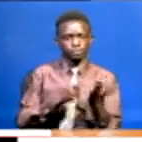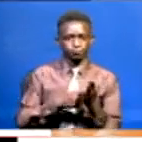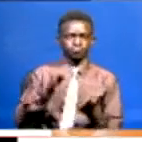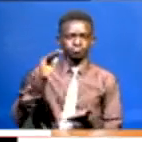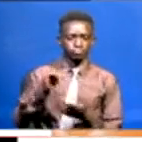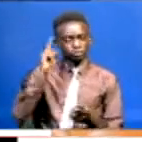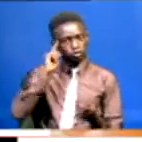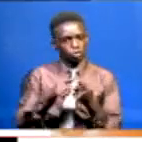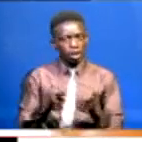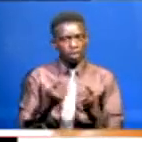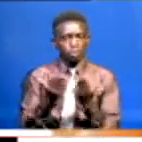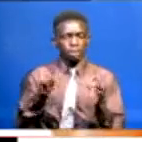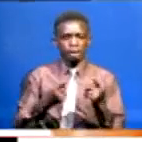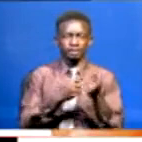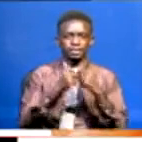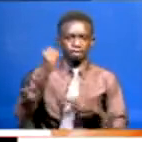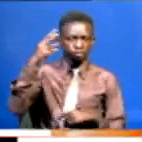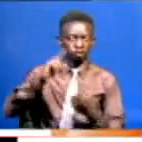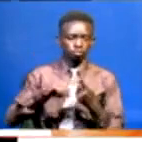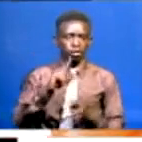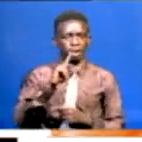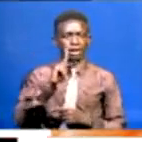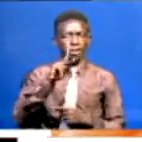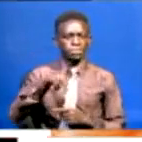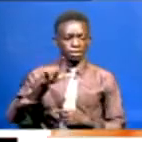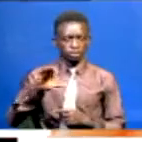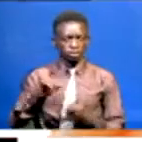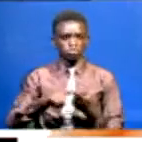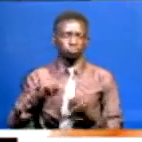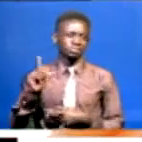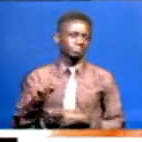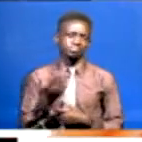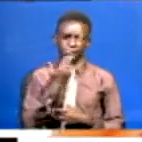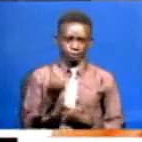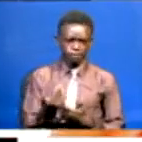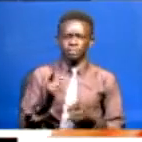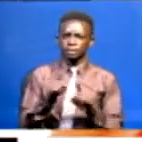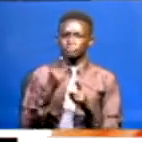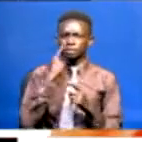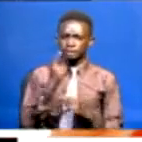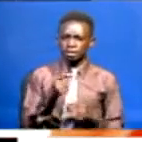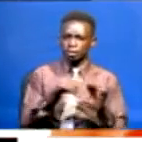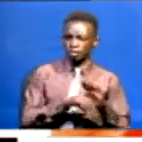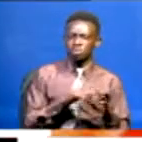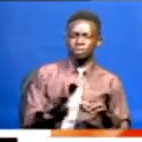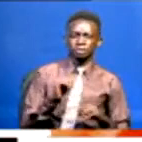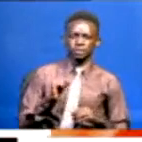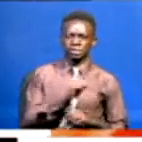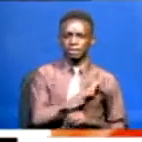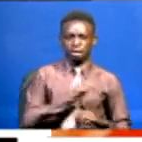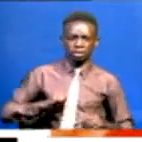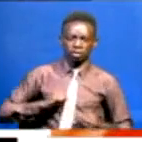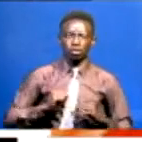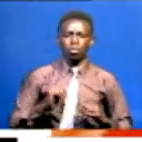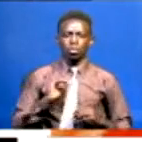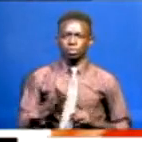sell electricity to Kenya Power at a cheaper price. Appearing before the Senate Committee on Energy, Rabai Power attributed